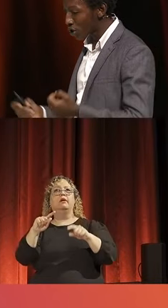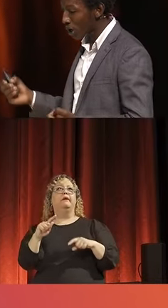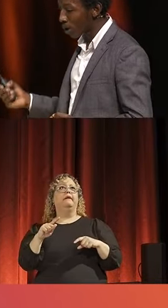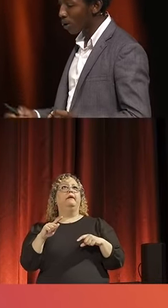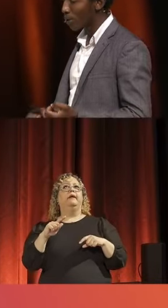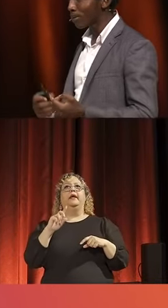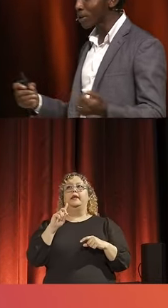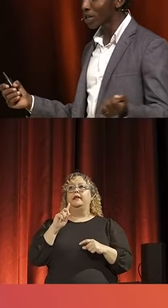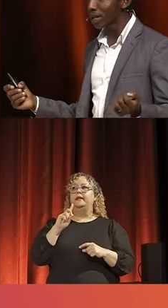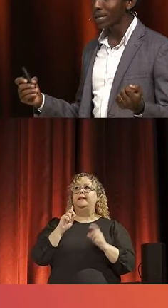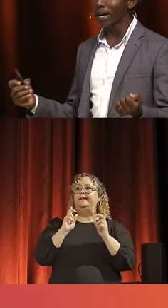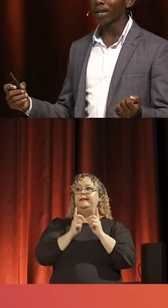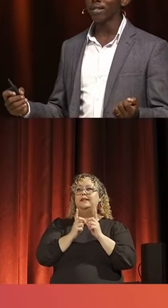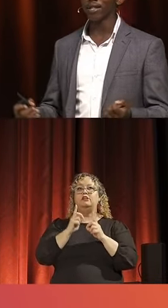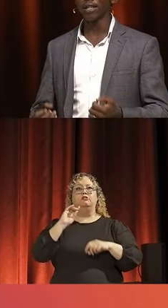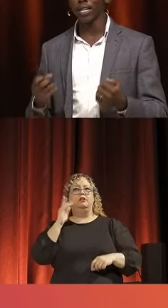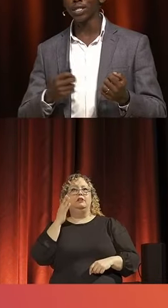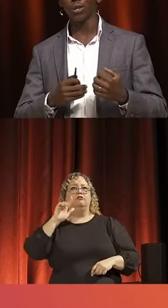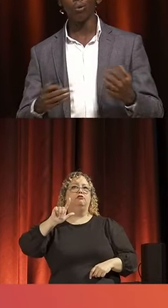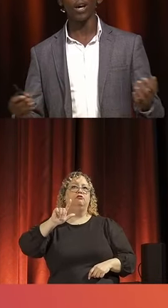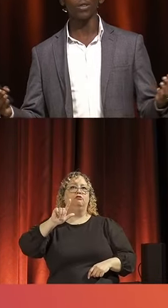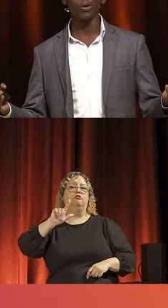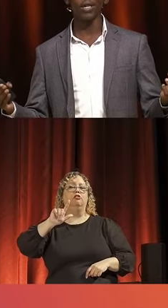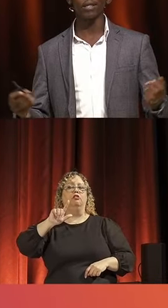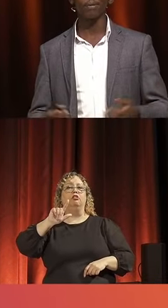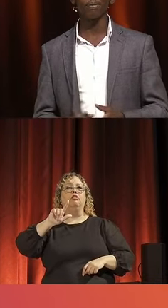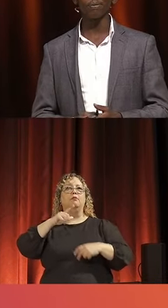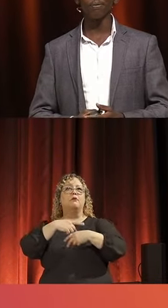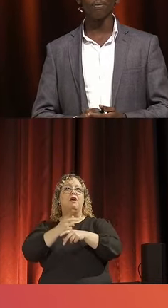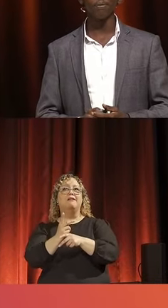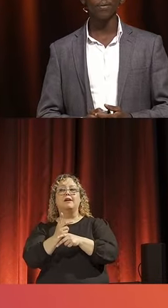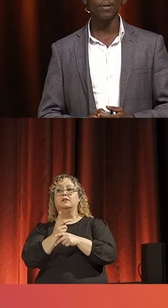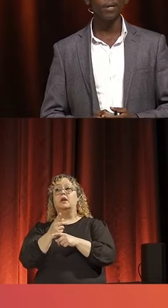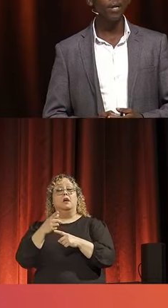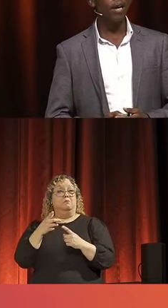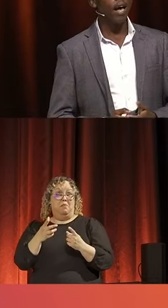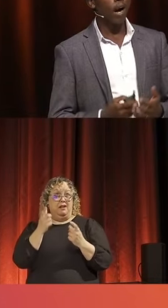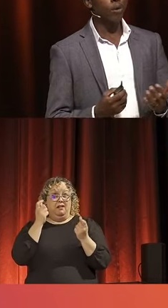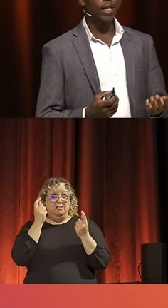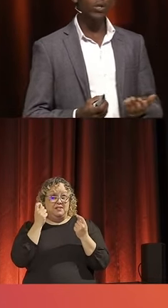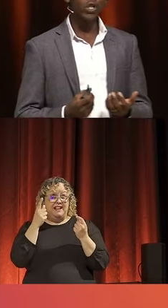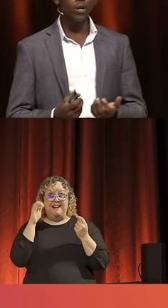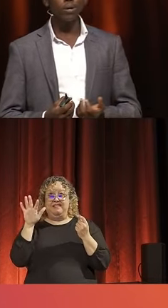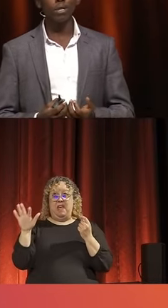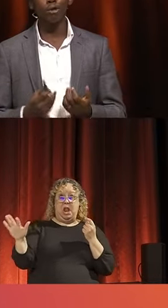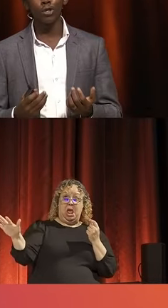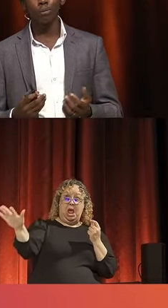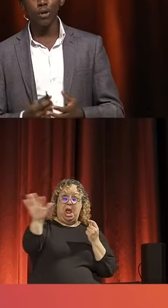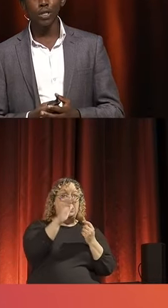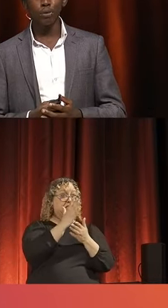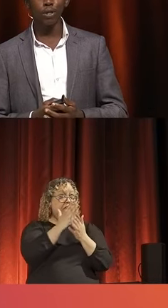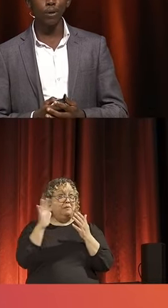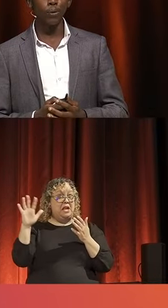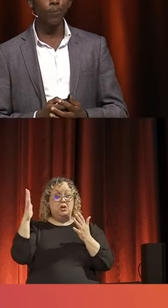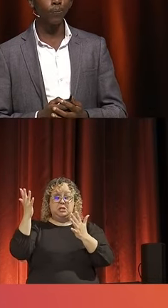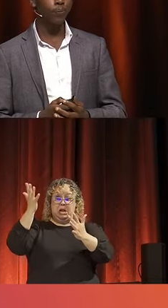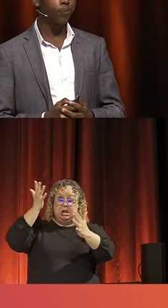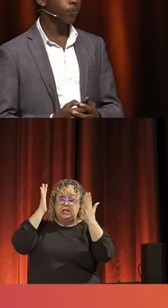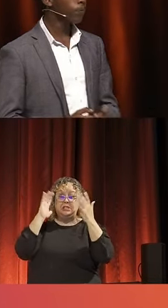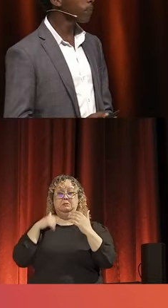through the jungle with a machete in hand and cutting your way through it. I would like to share some of those projects with